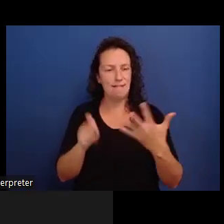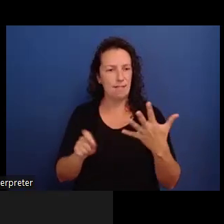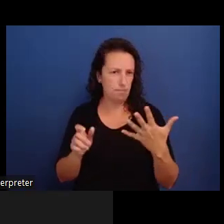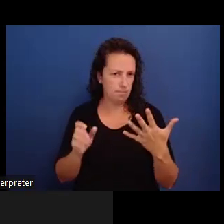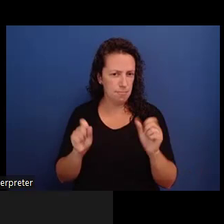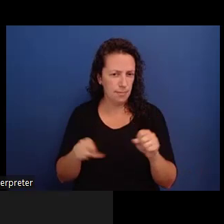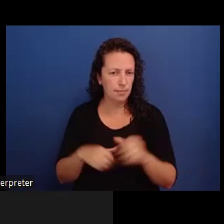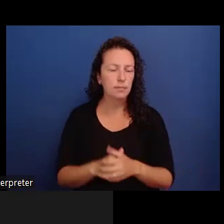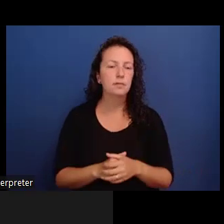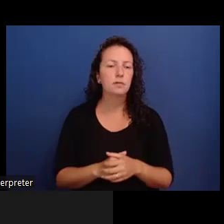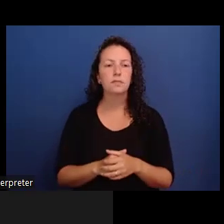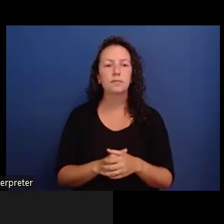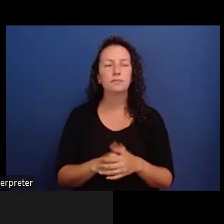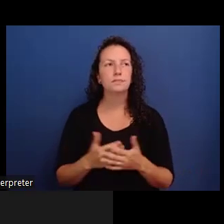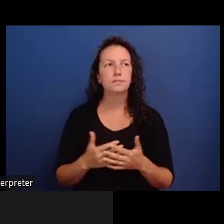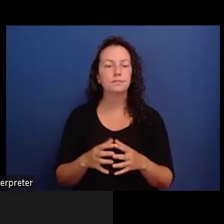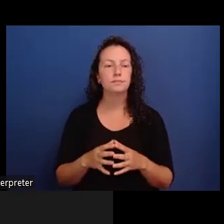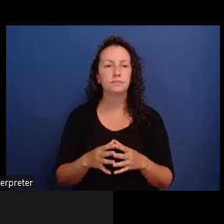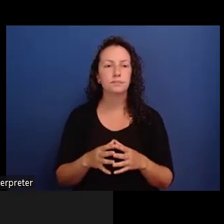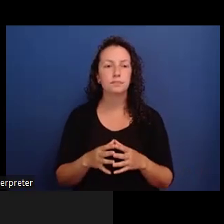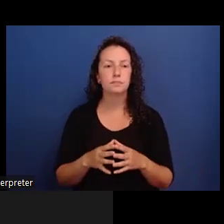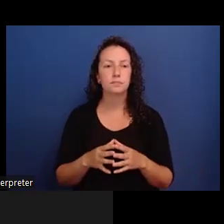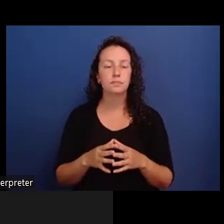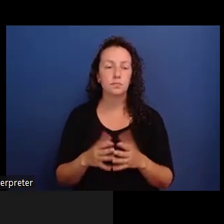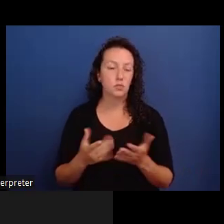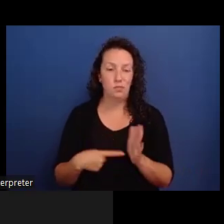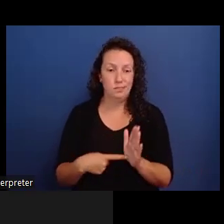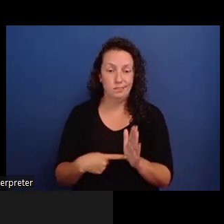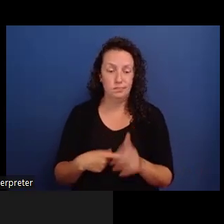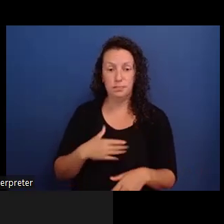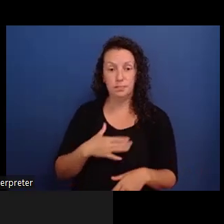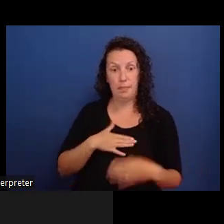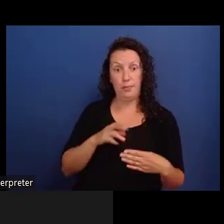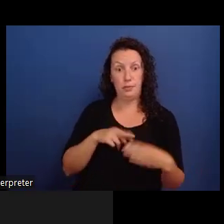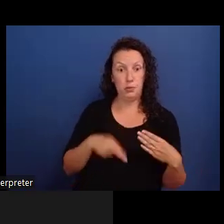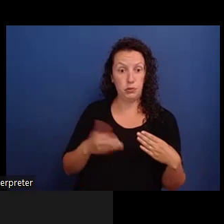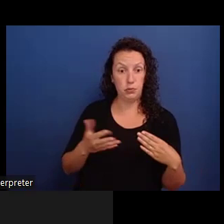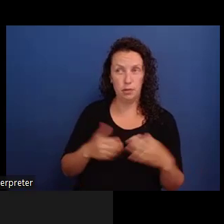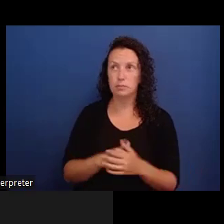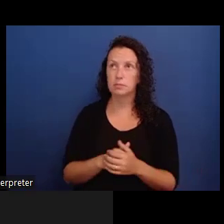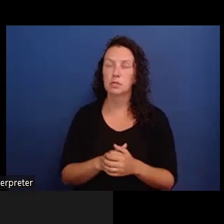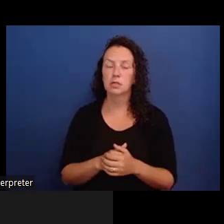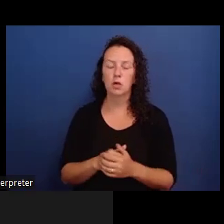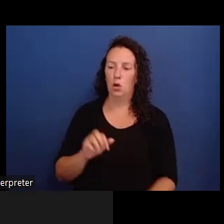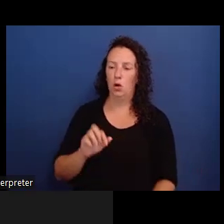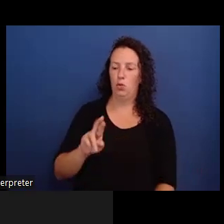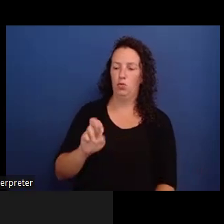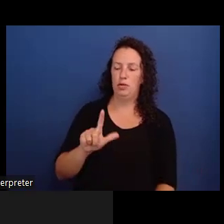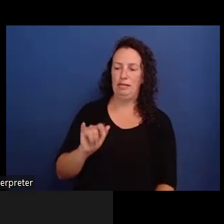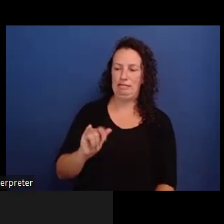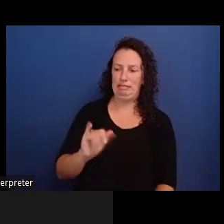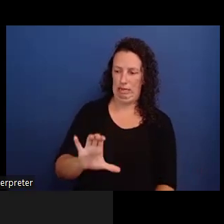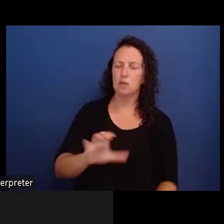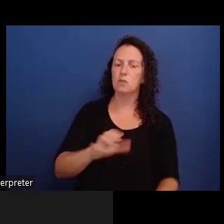the results that I shared with you, it was high in the realistic one, it was high